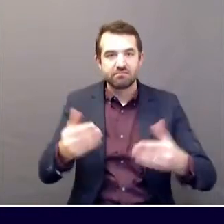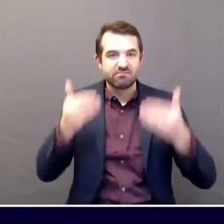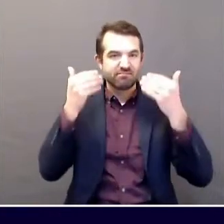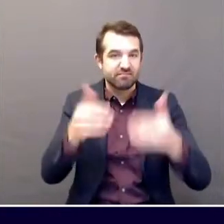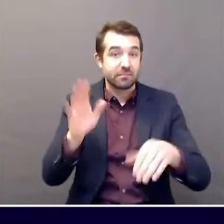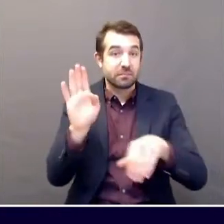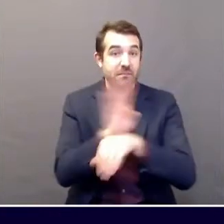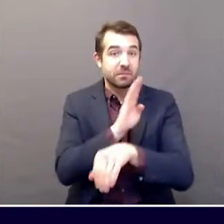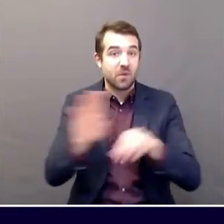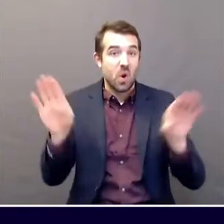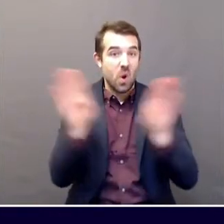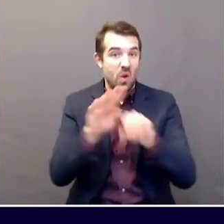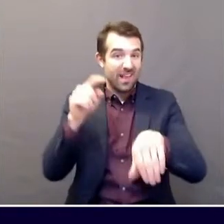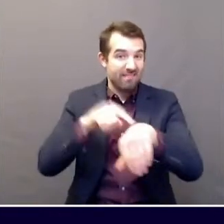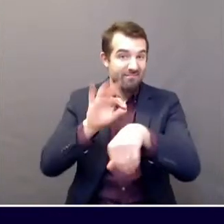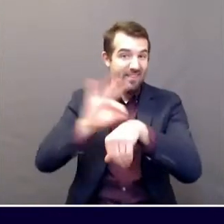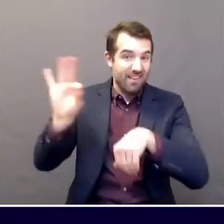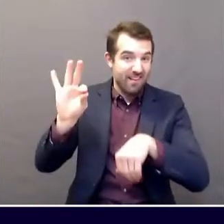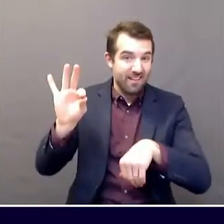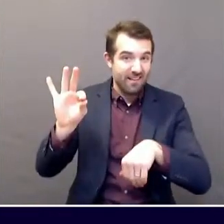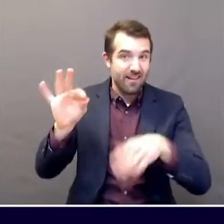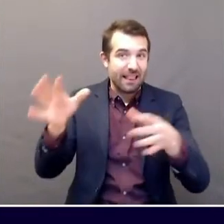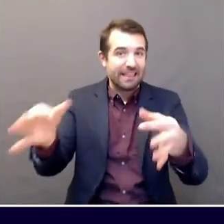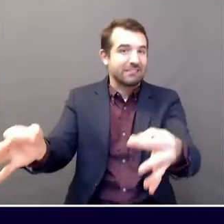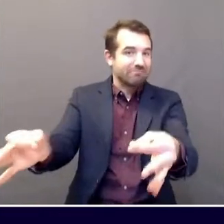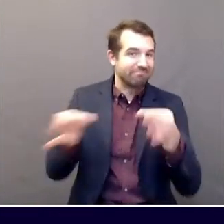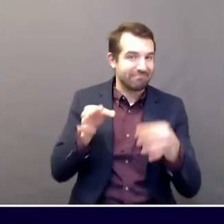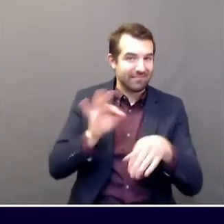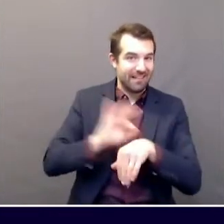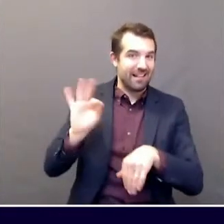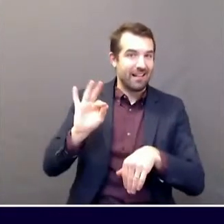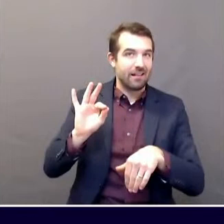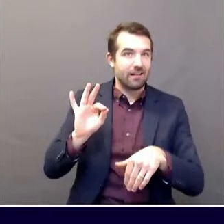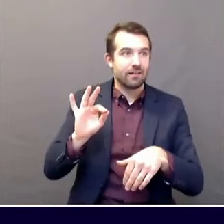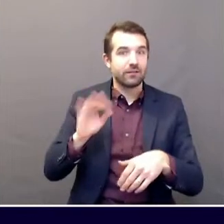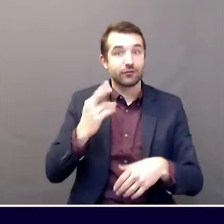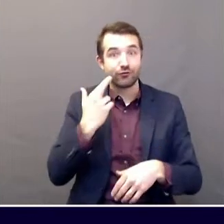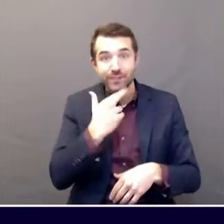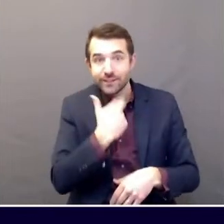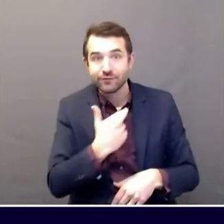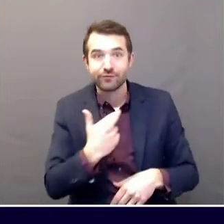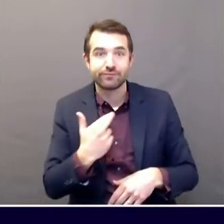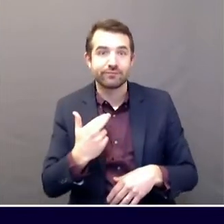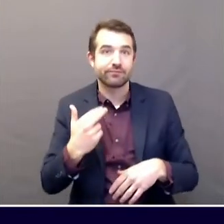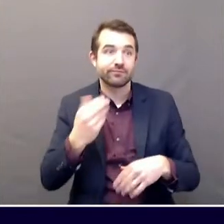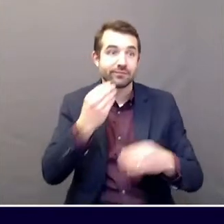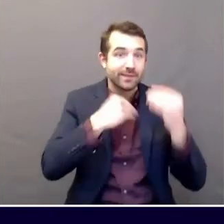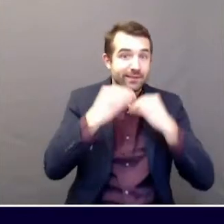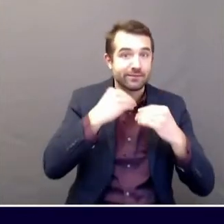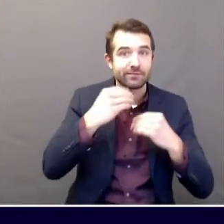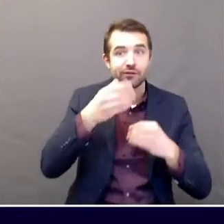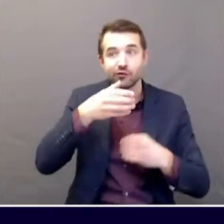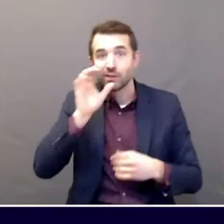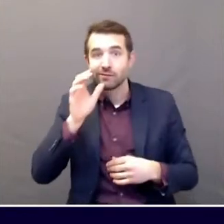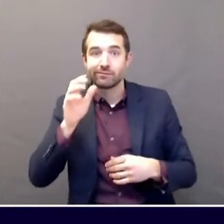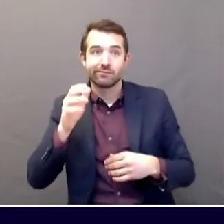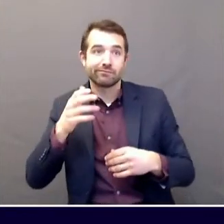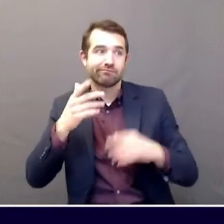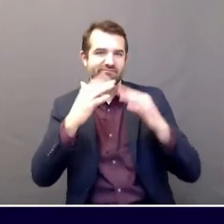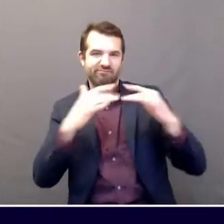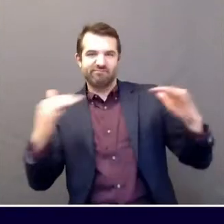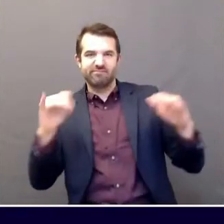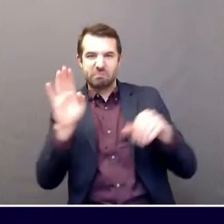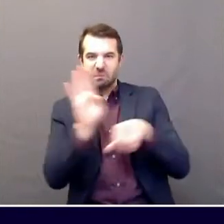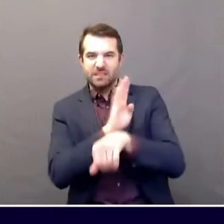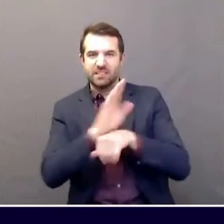across the state. You know, most restaurants, entities that serve liquor and food, whatnot. That early